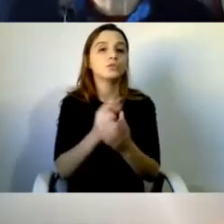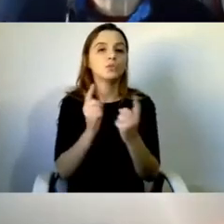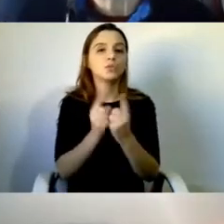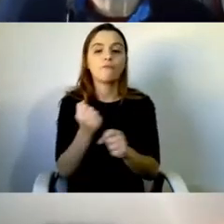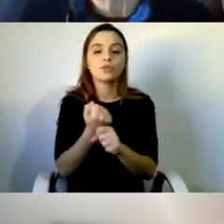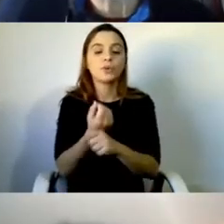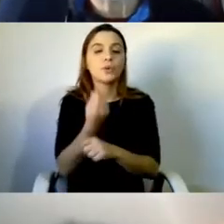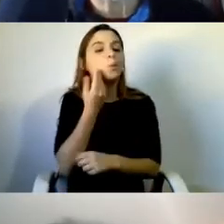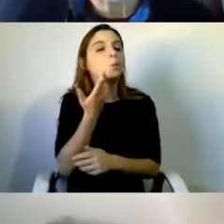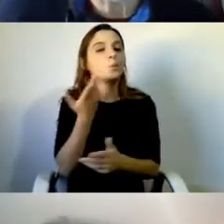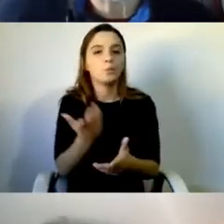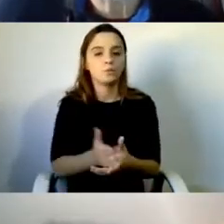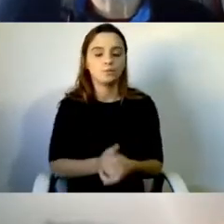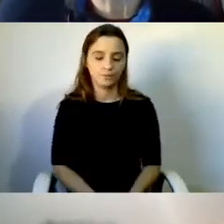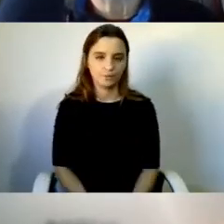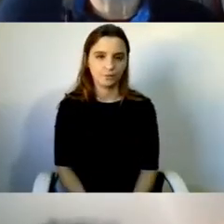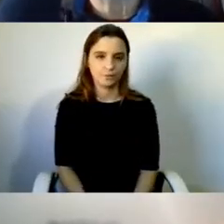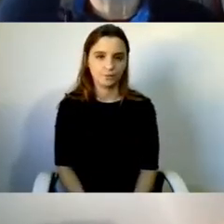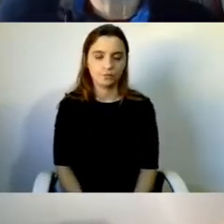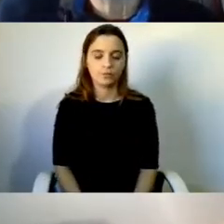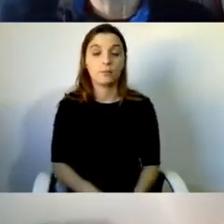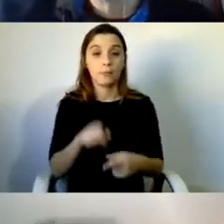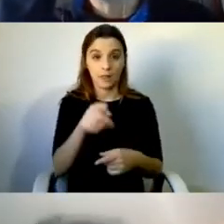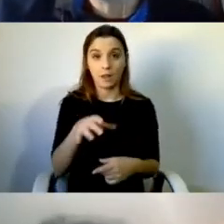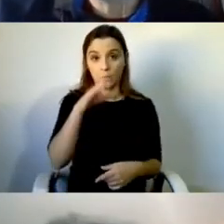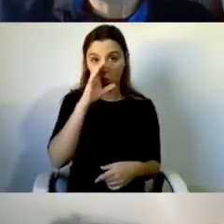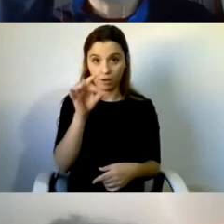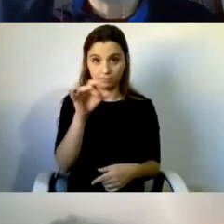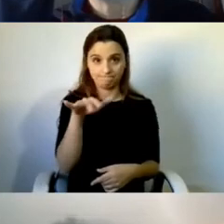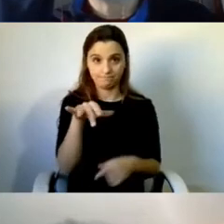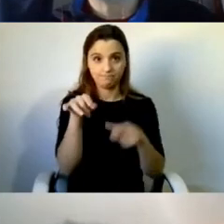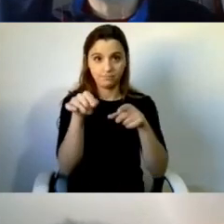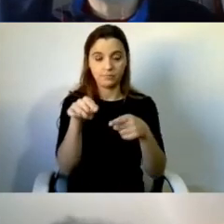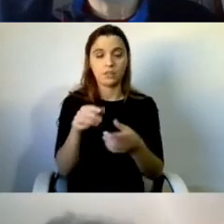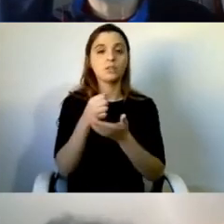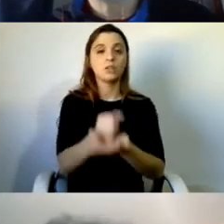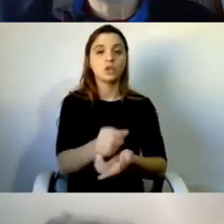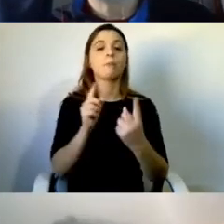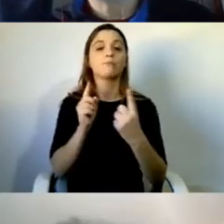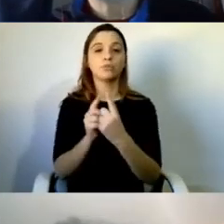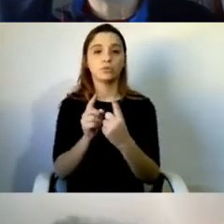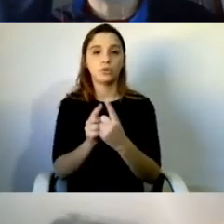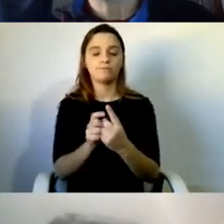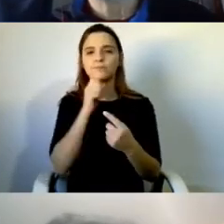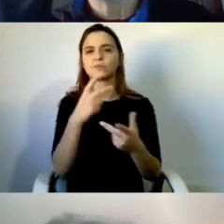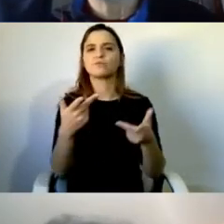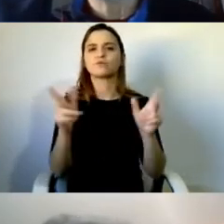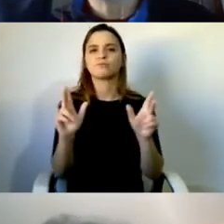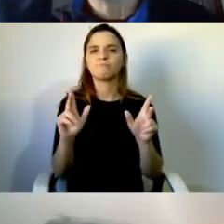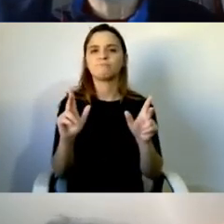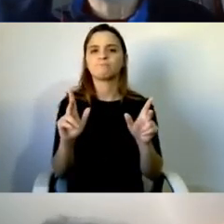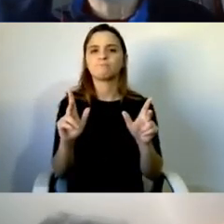Well, personal assistance is provided on the basis of needs assessment, which gives individual